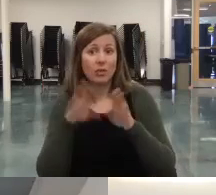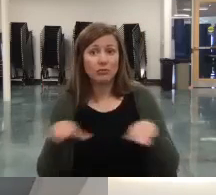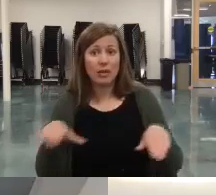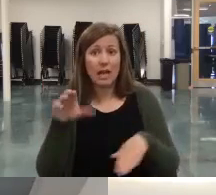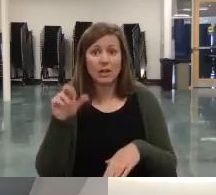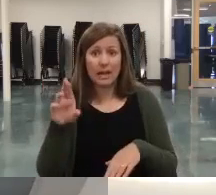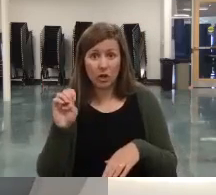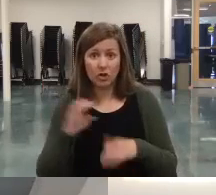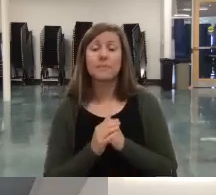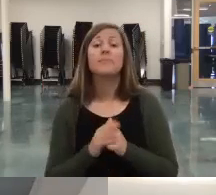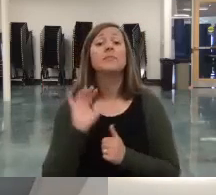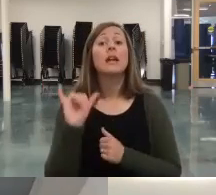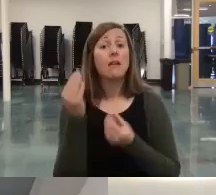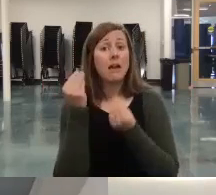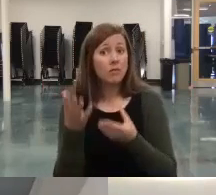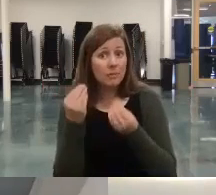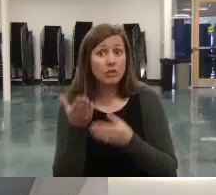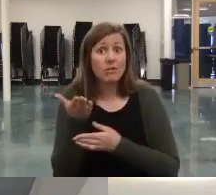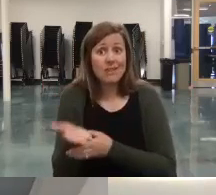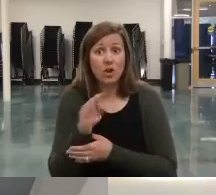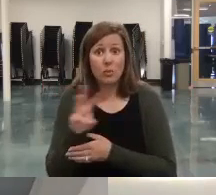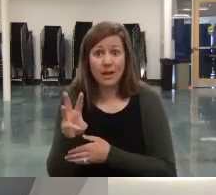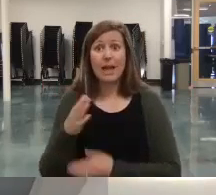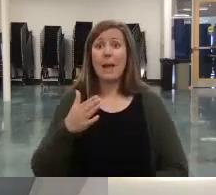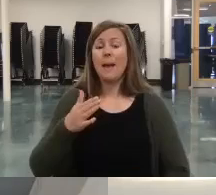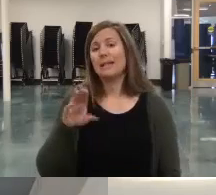And so that information is on their website. It's